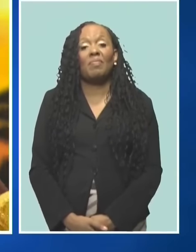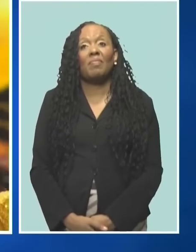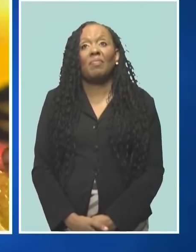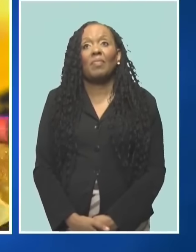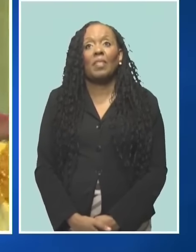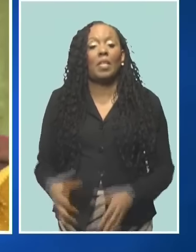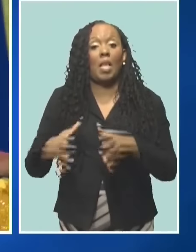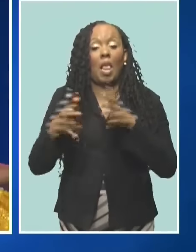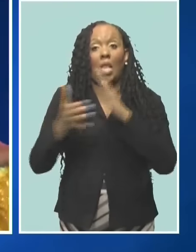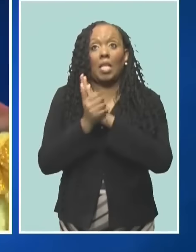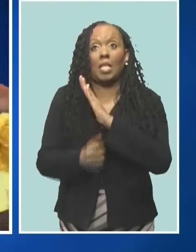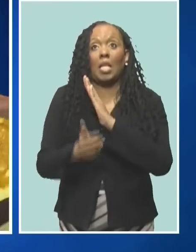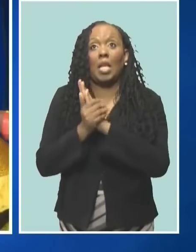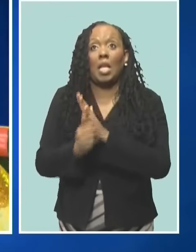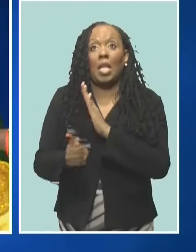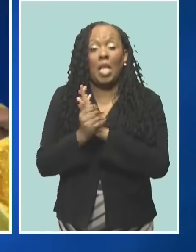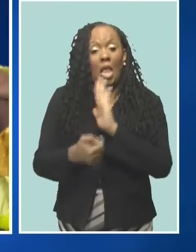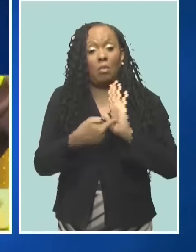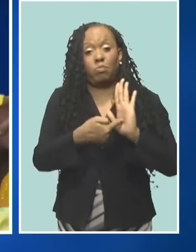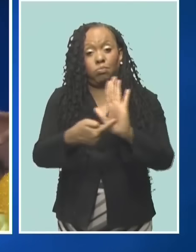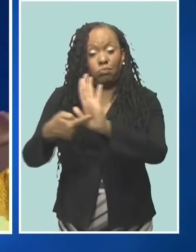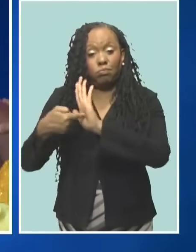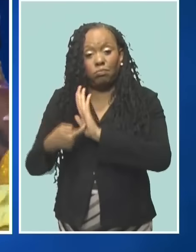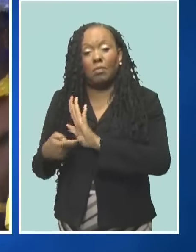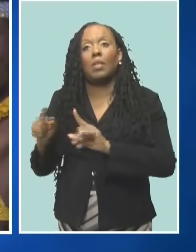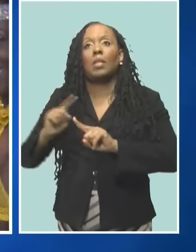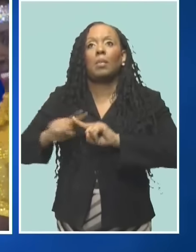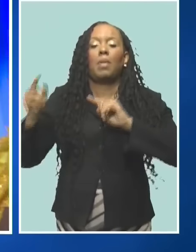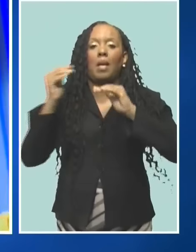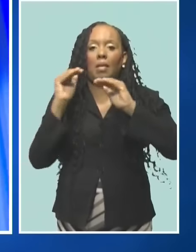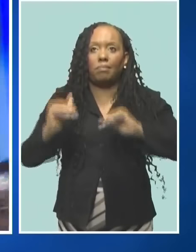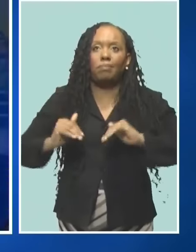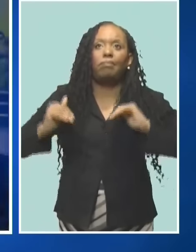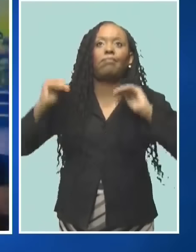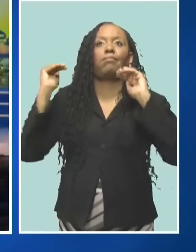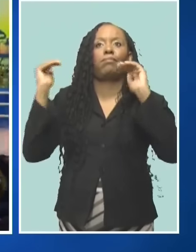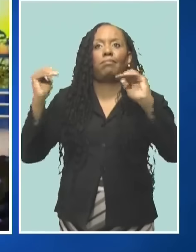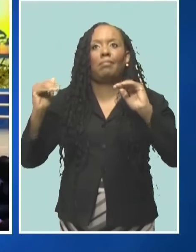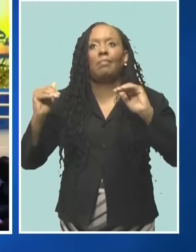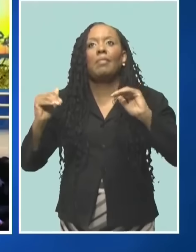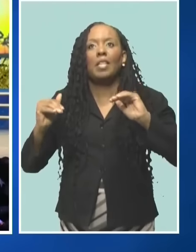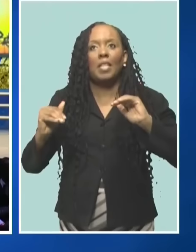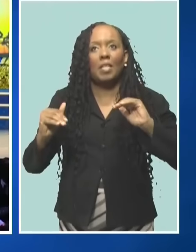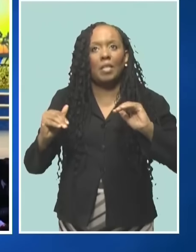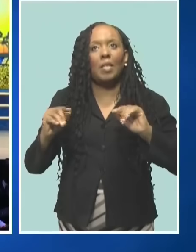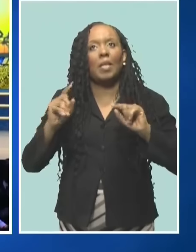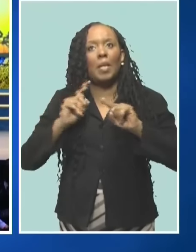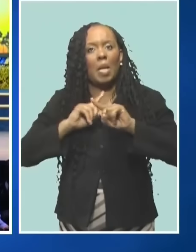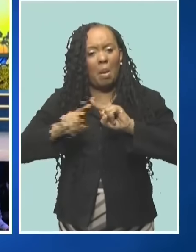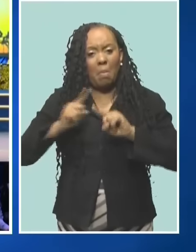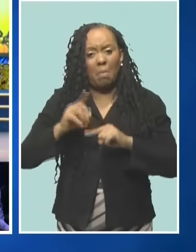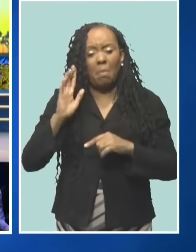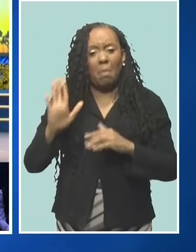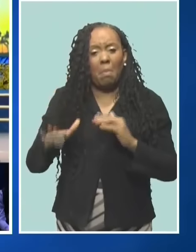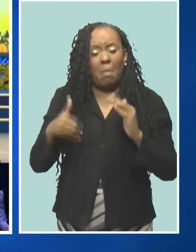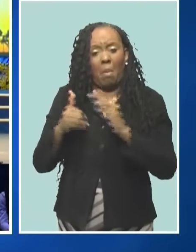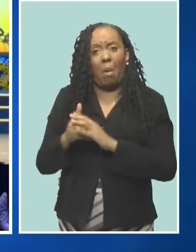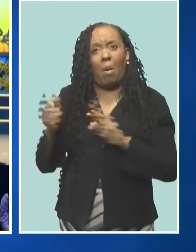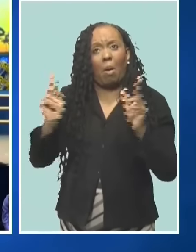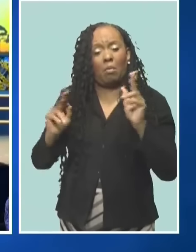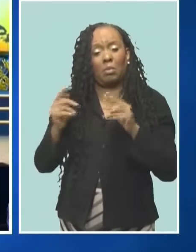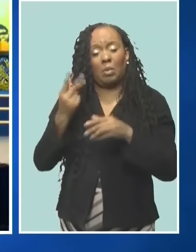Loads of talent were on display, but that rose above all was the mother-son team of Kim and Kadarius Aline,